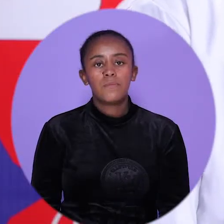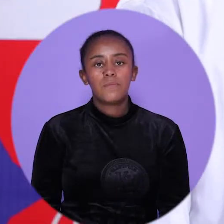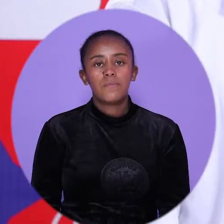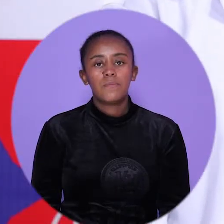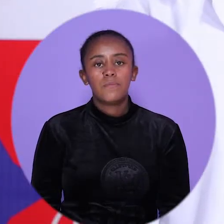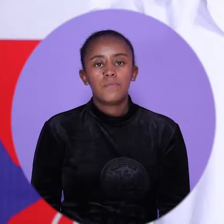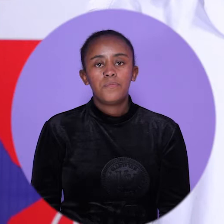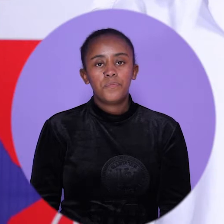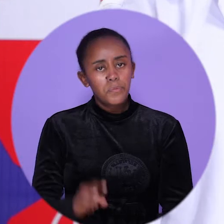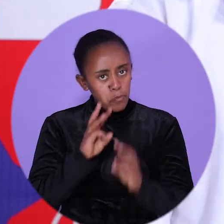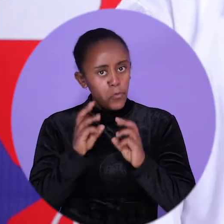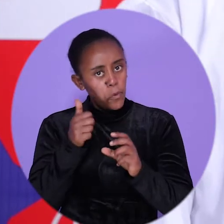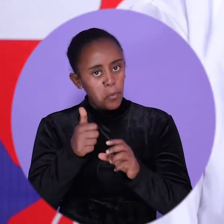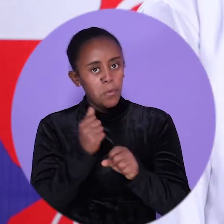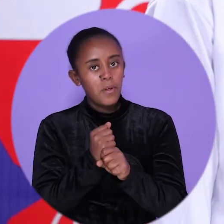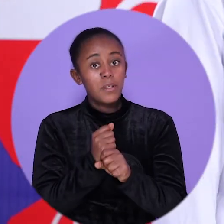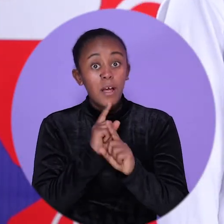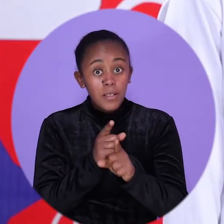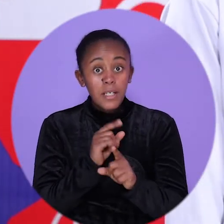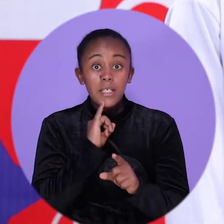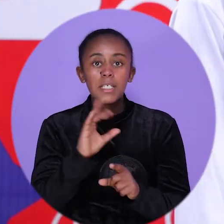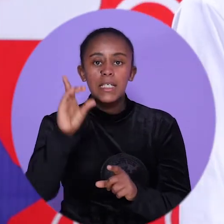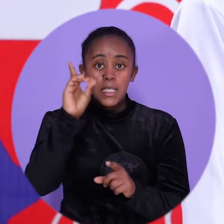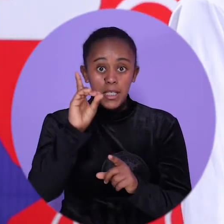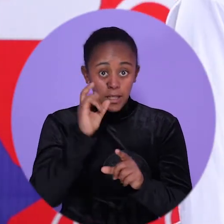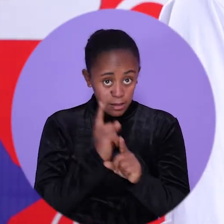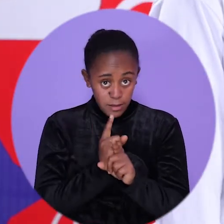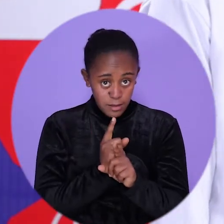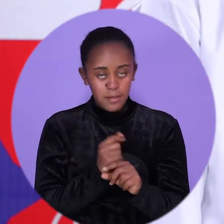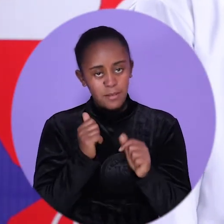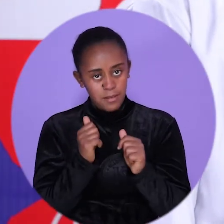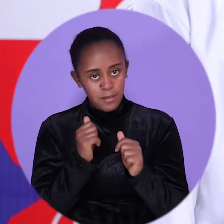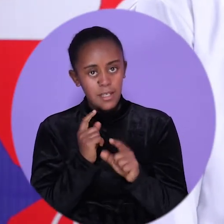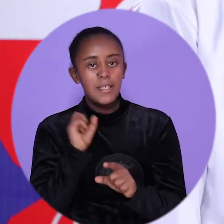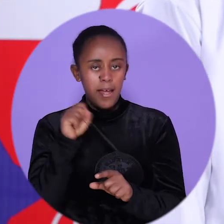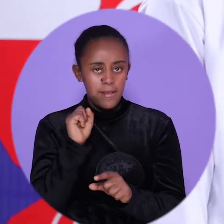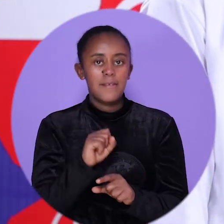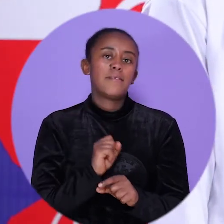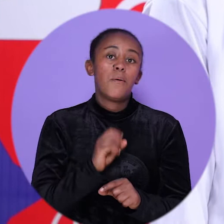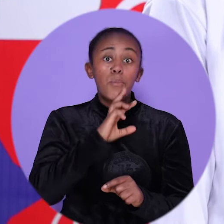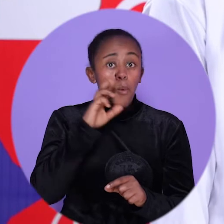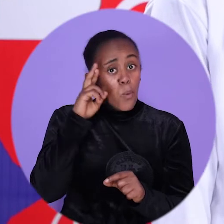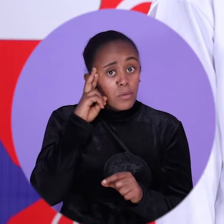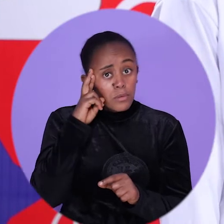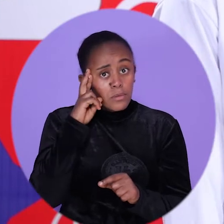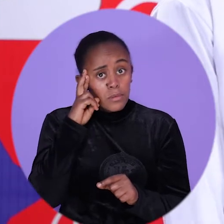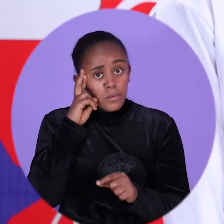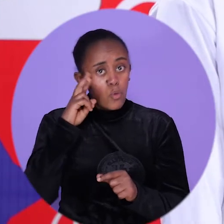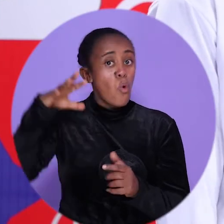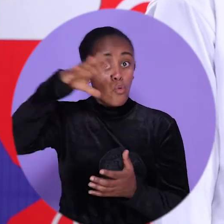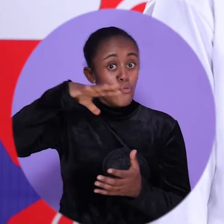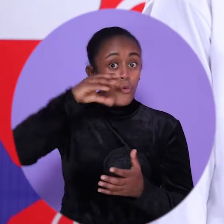Well then, the answer is what? D. Is that not? Yes. The answer is D, because the roof